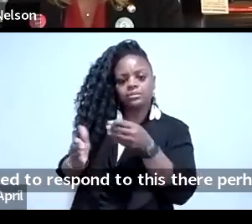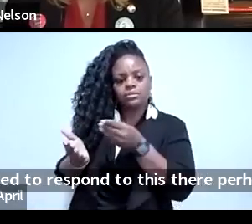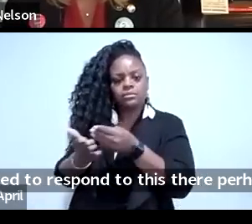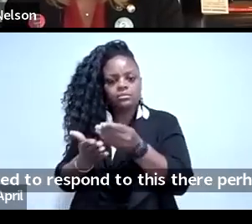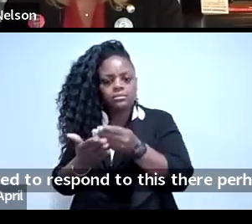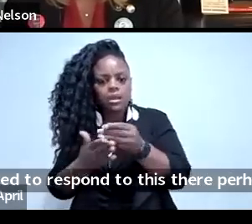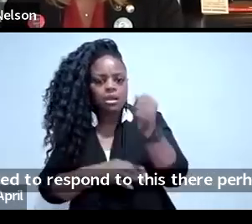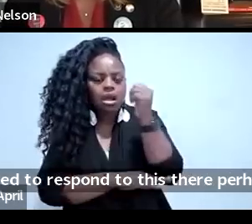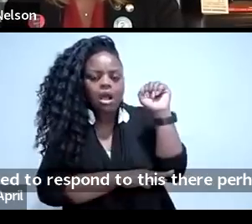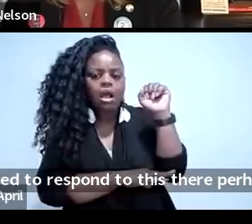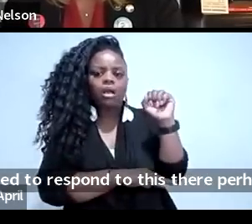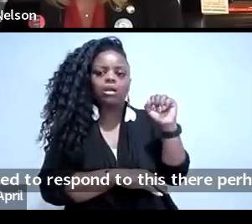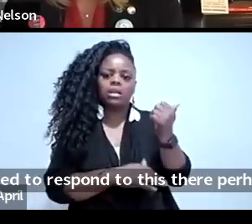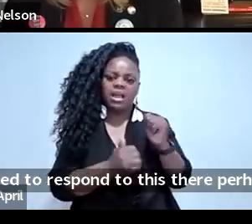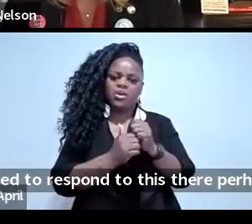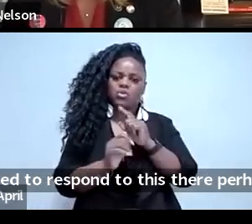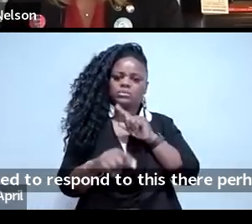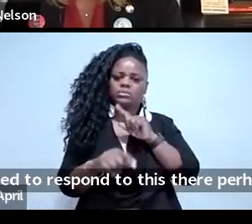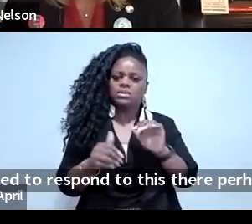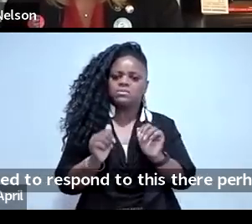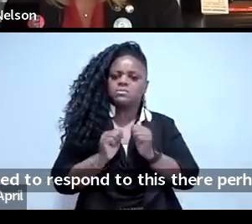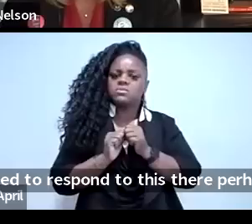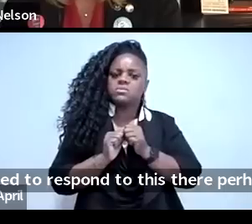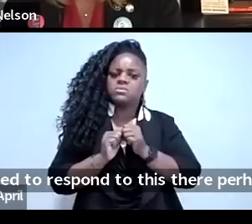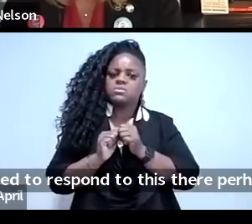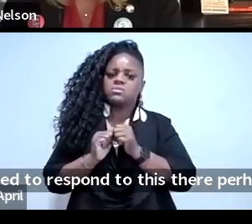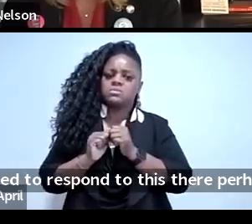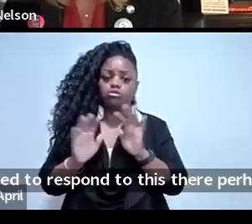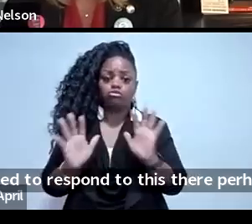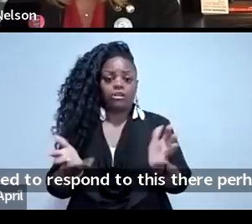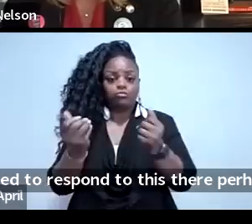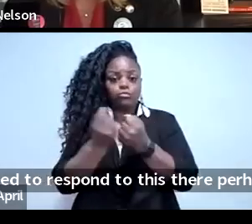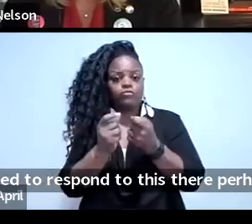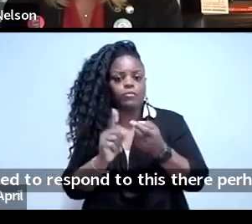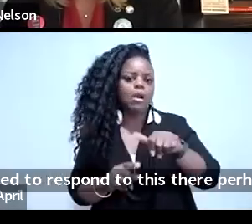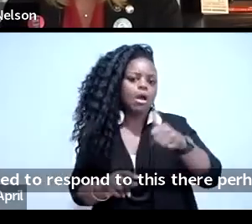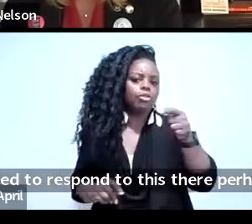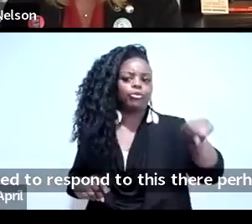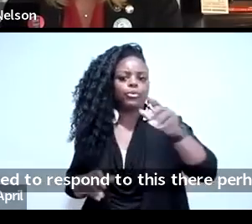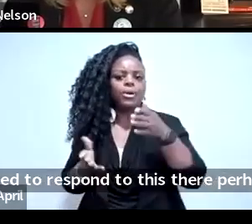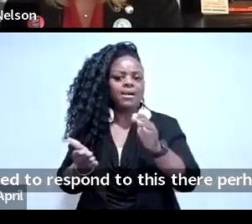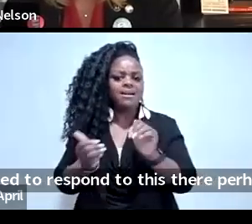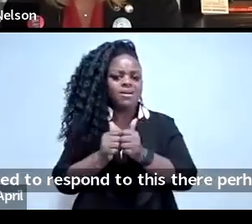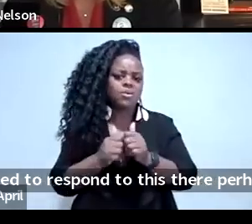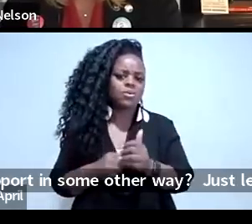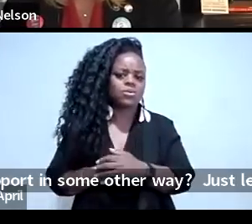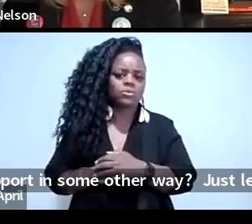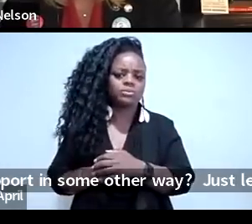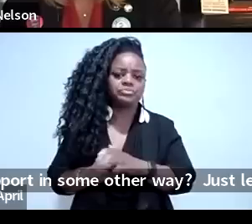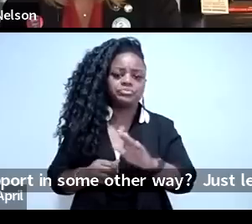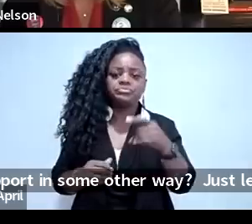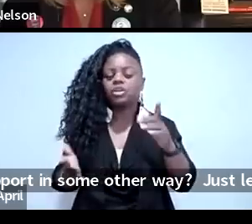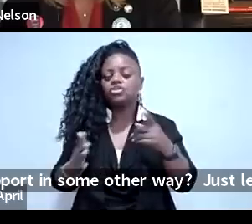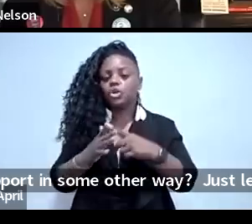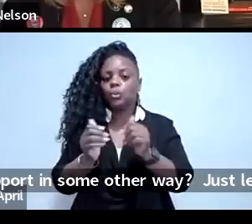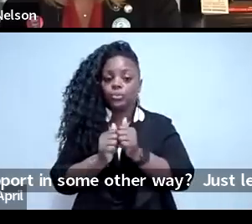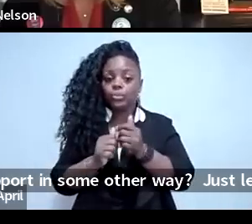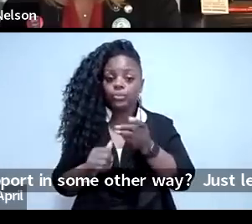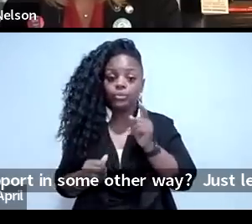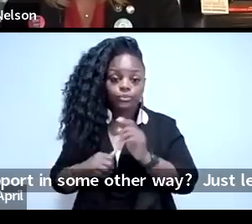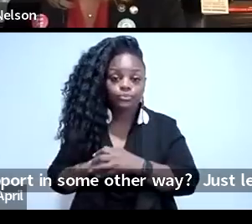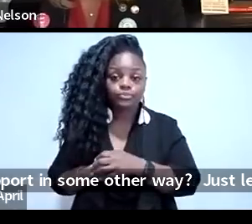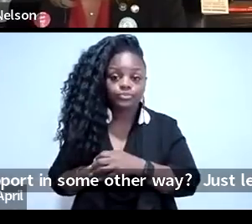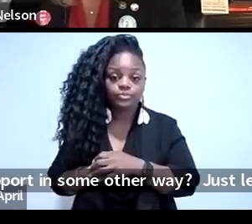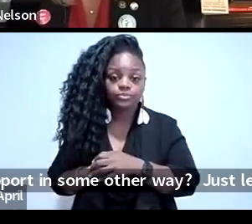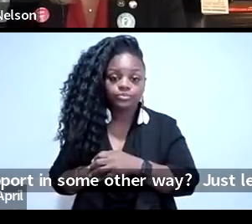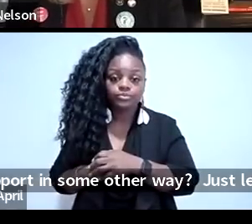way? And Jazz, let's start with you on that. No, I mean, you said it.